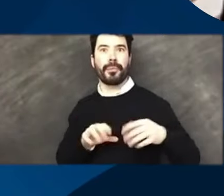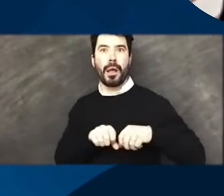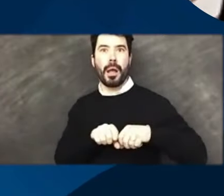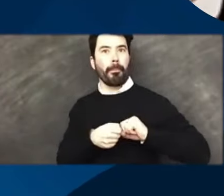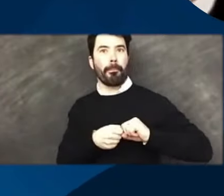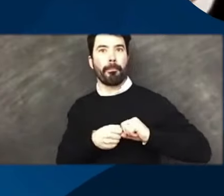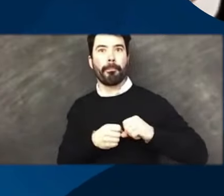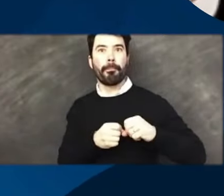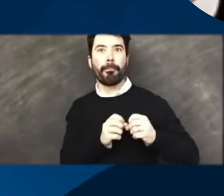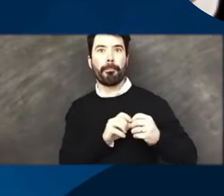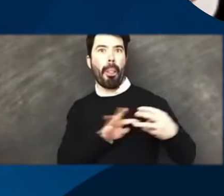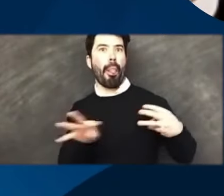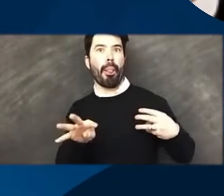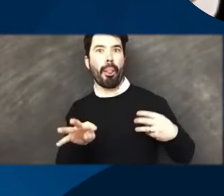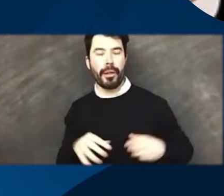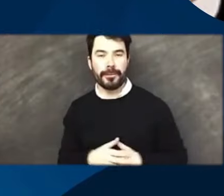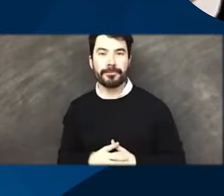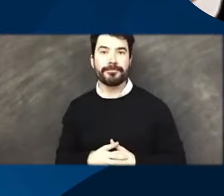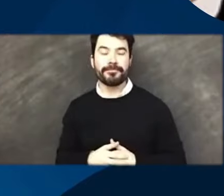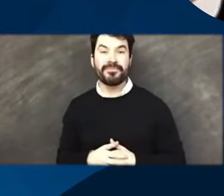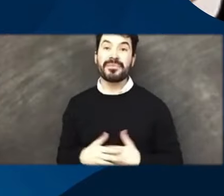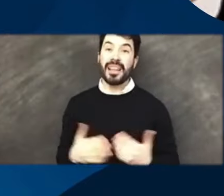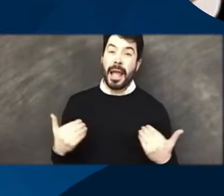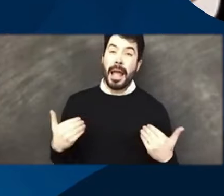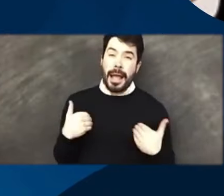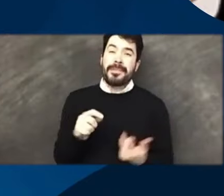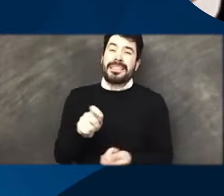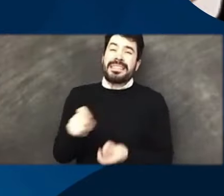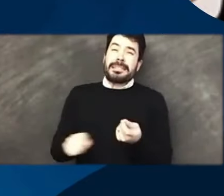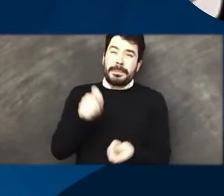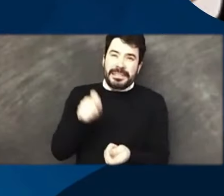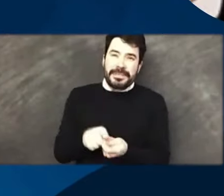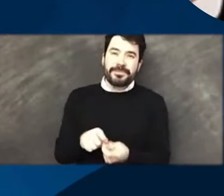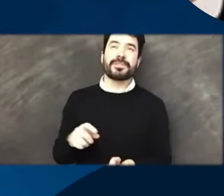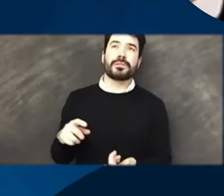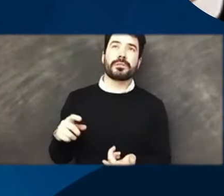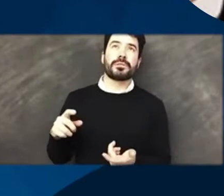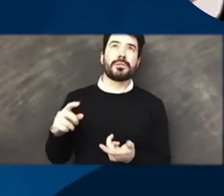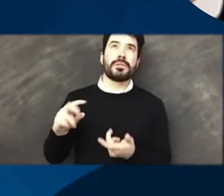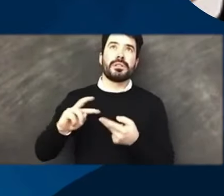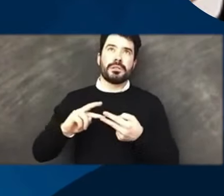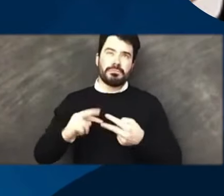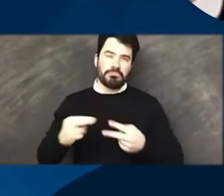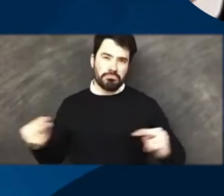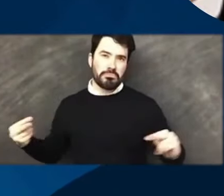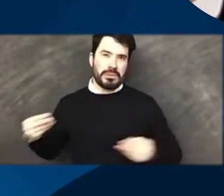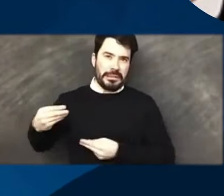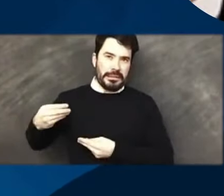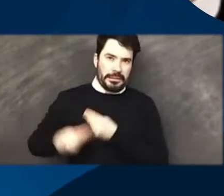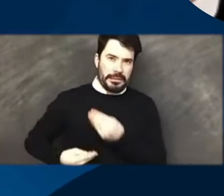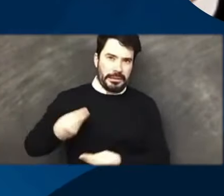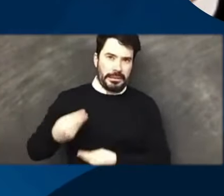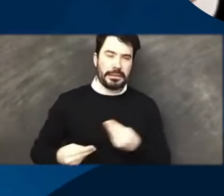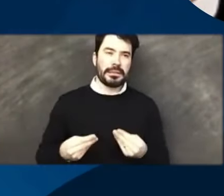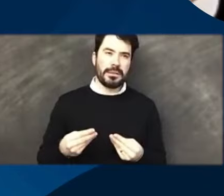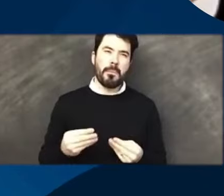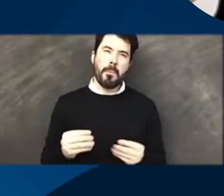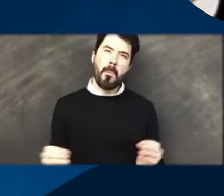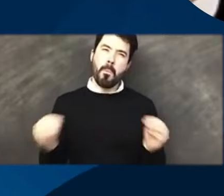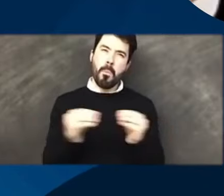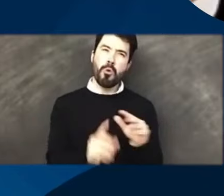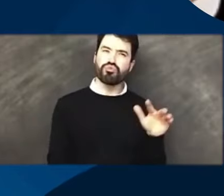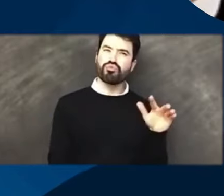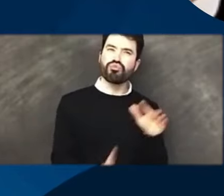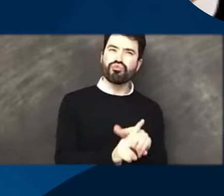closely. There is a specific kind of genetic condition that's more common in women.